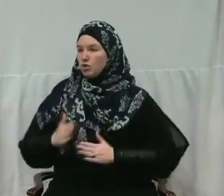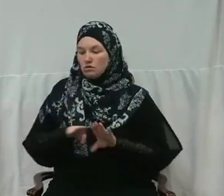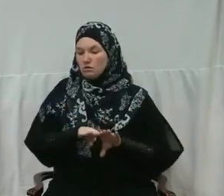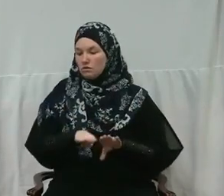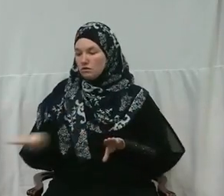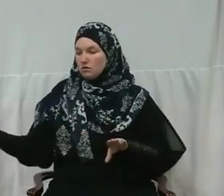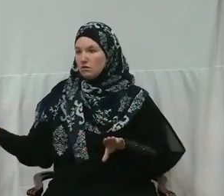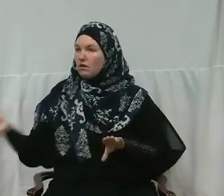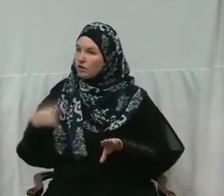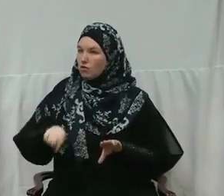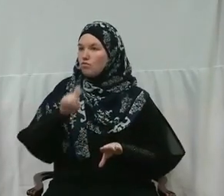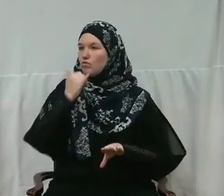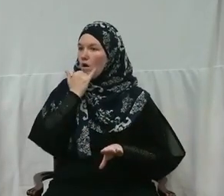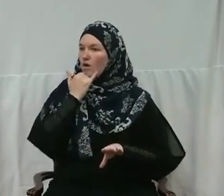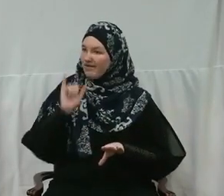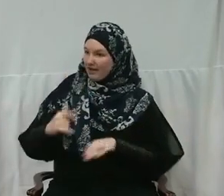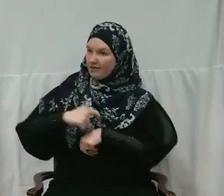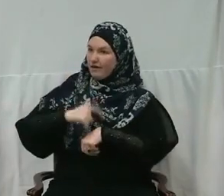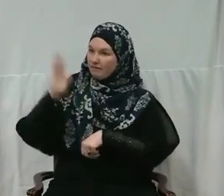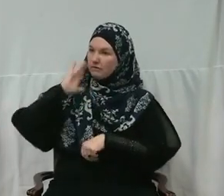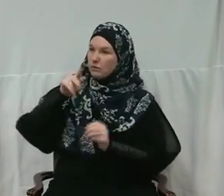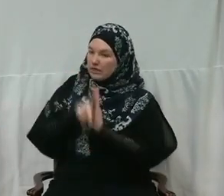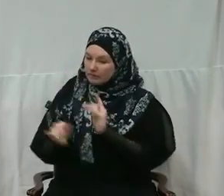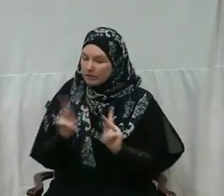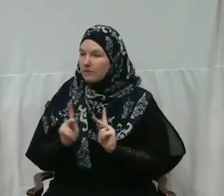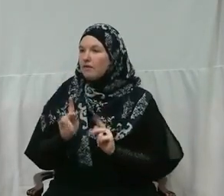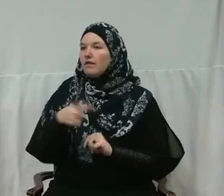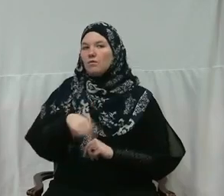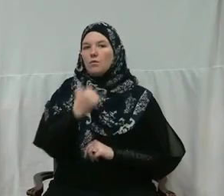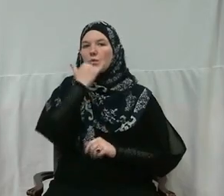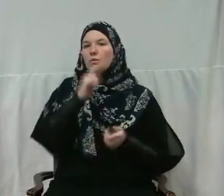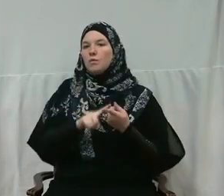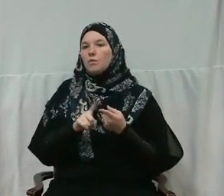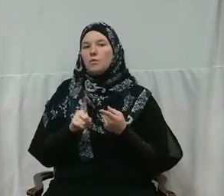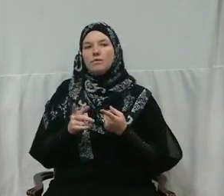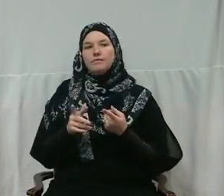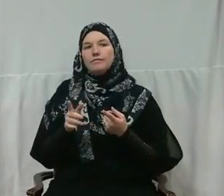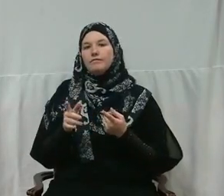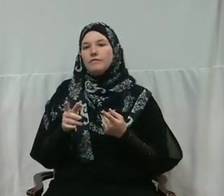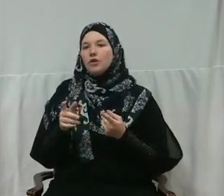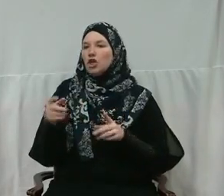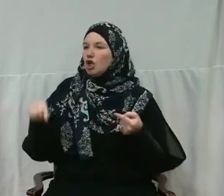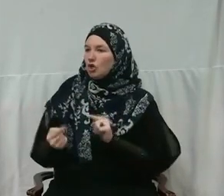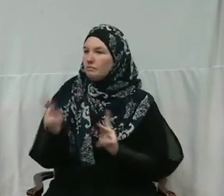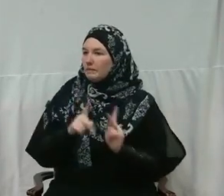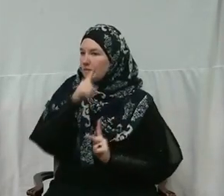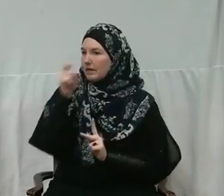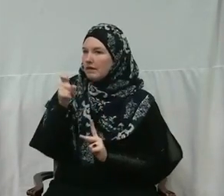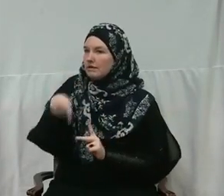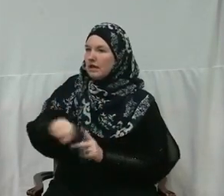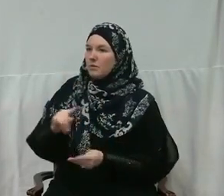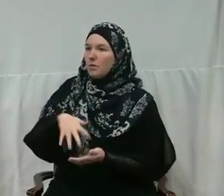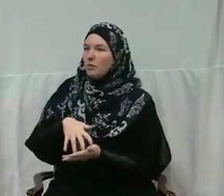were wrong. They were wrong to kill people. They were wrong to persecute a minority. They were wrong